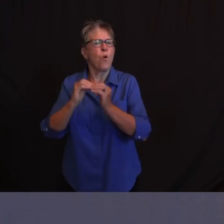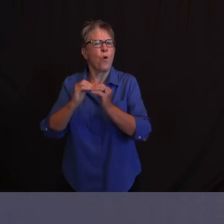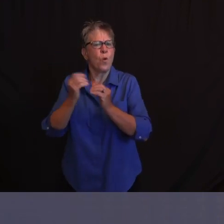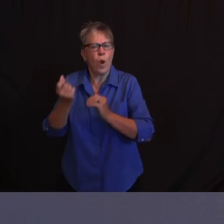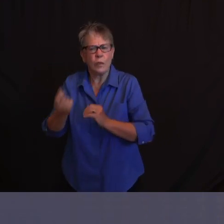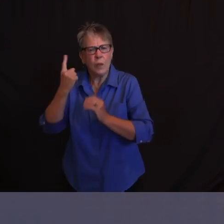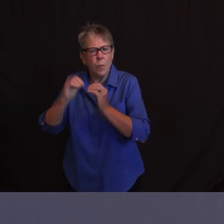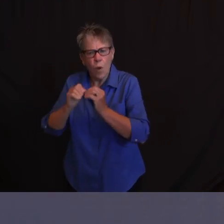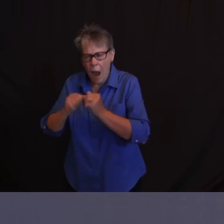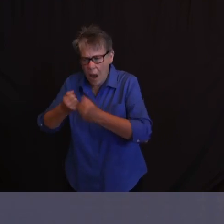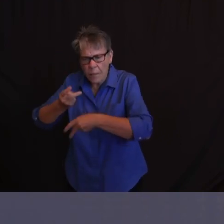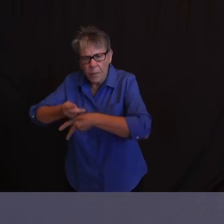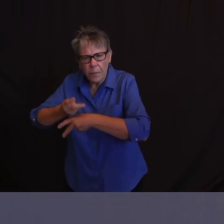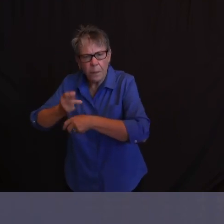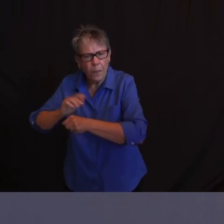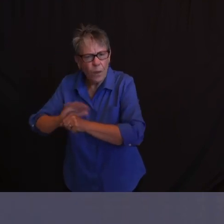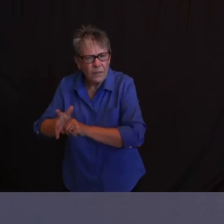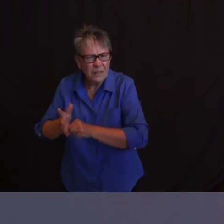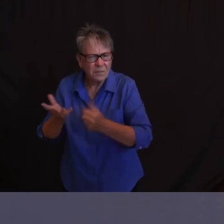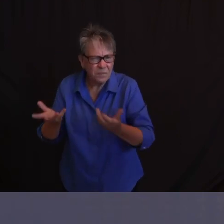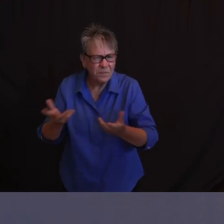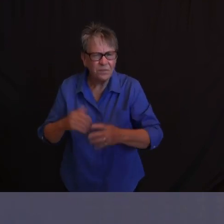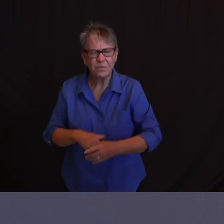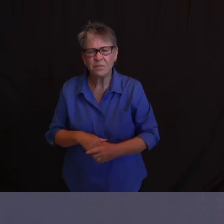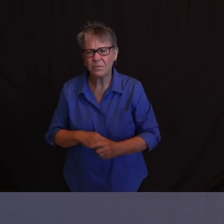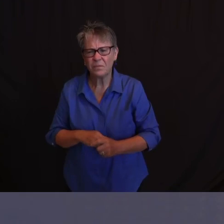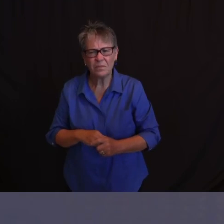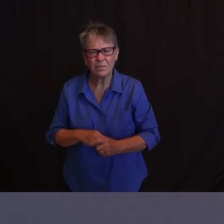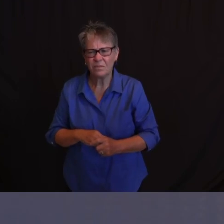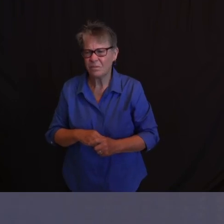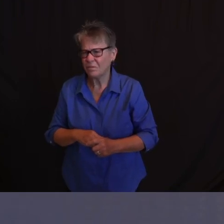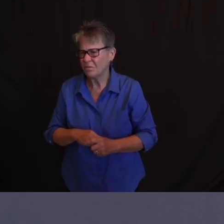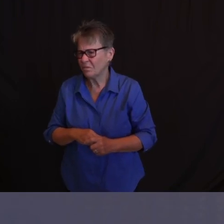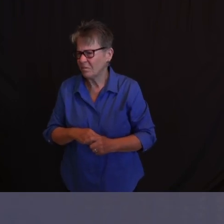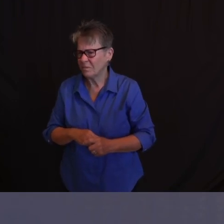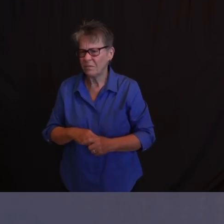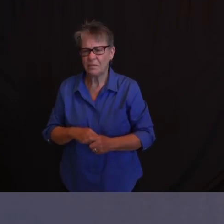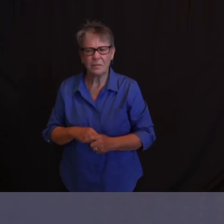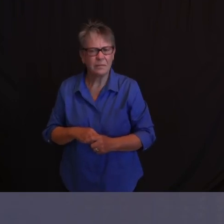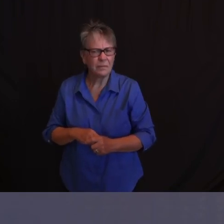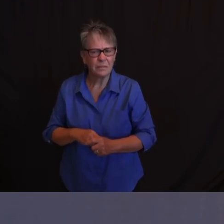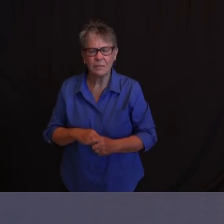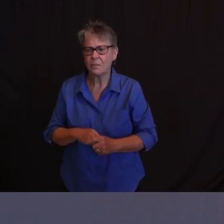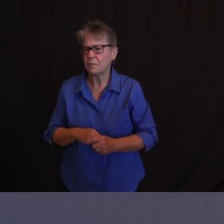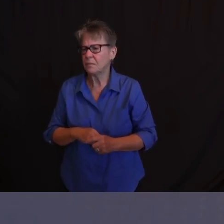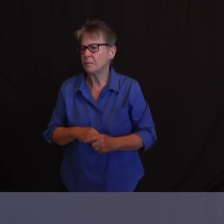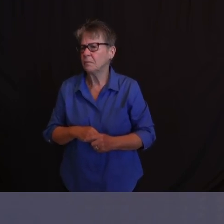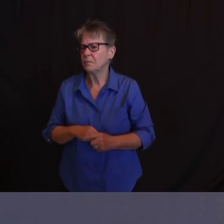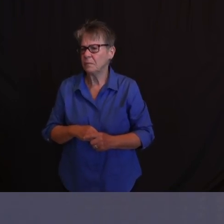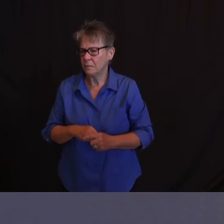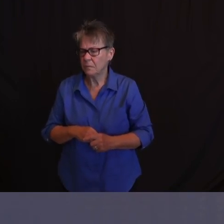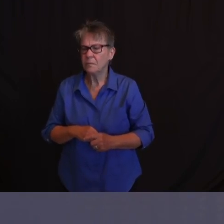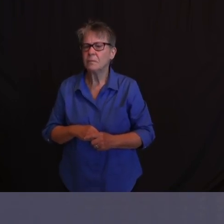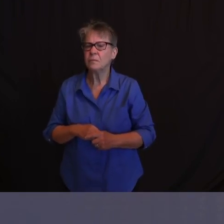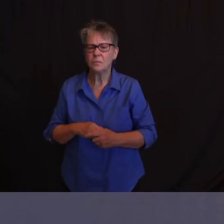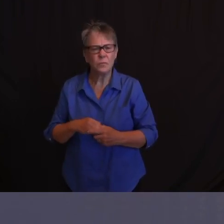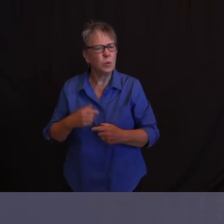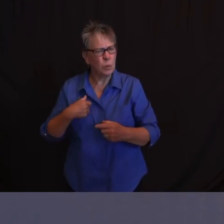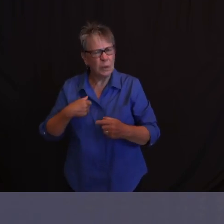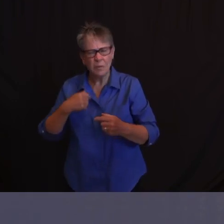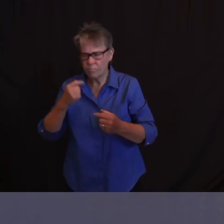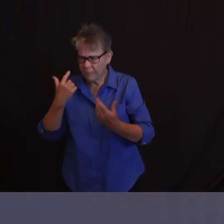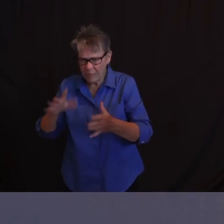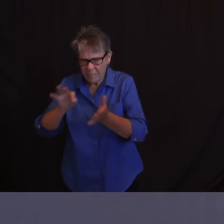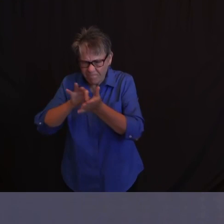fatalities. And I think Judy's begun lately, and I think we'll probably continue that, to give folks the exact number of fatalities reported